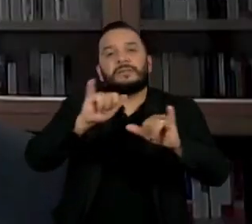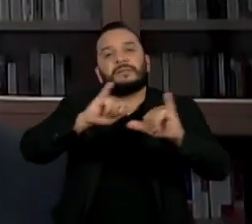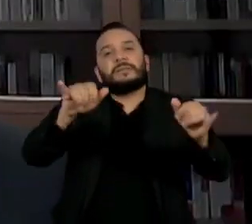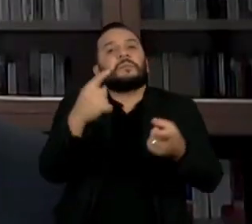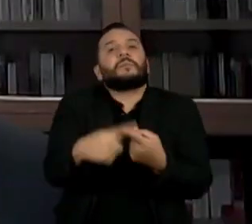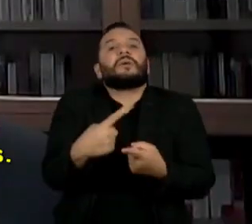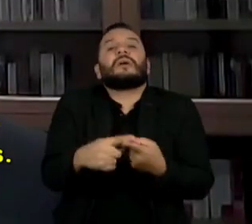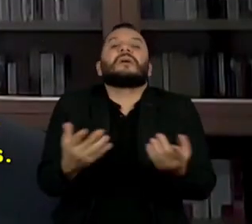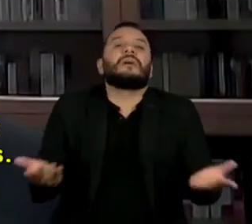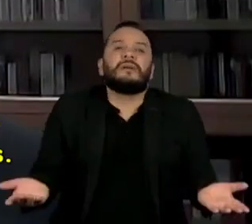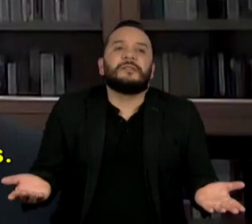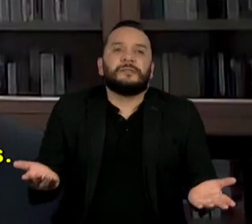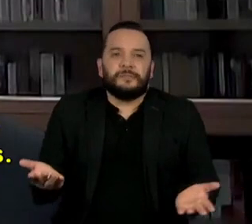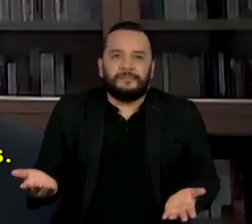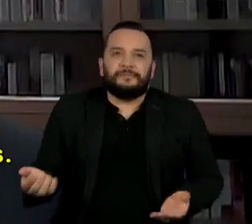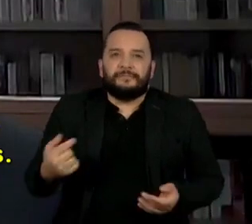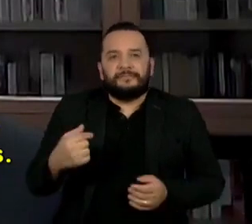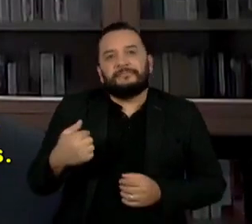principalmente.